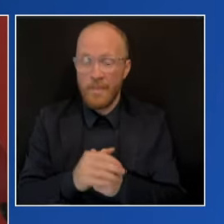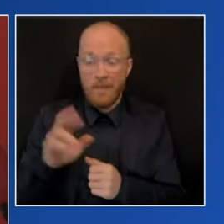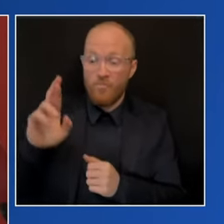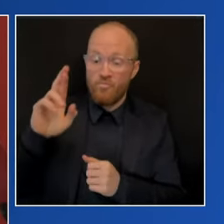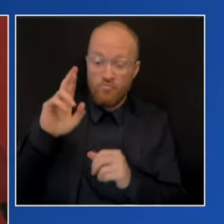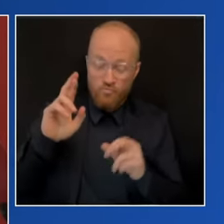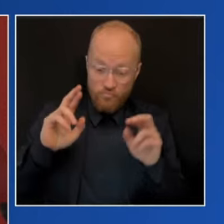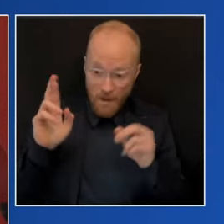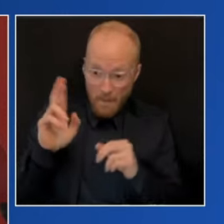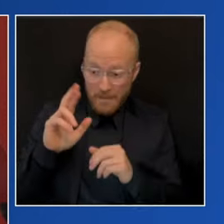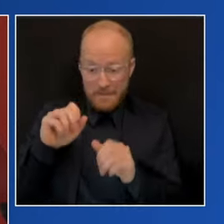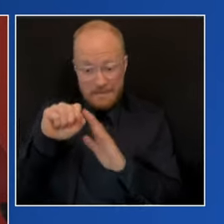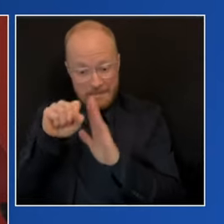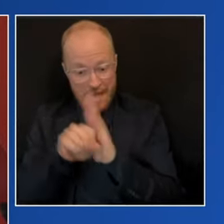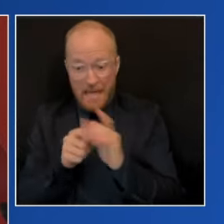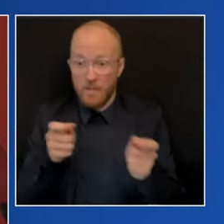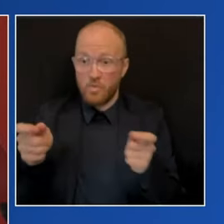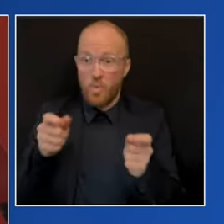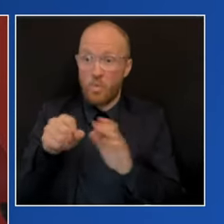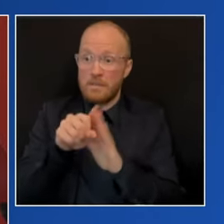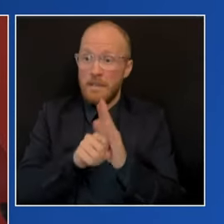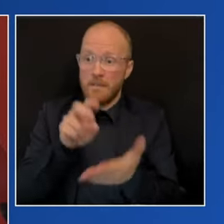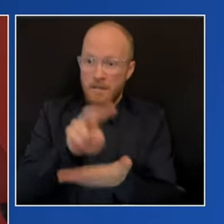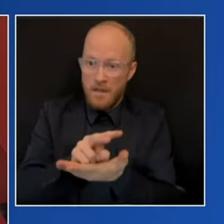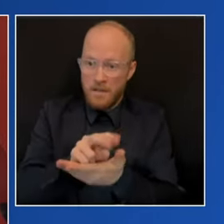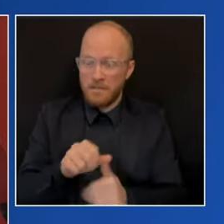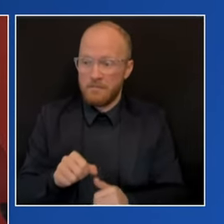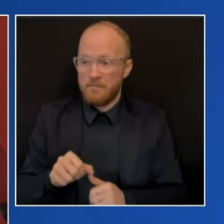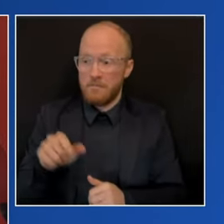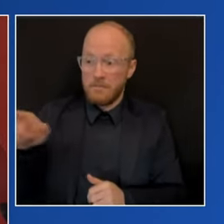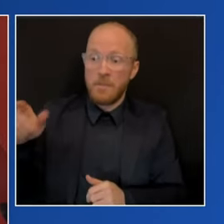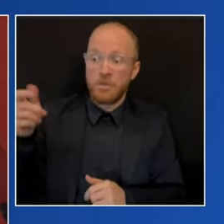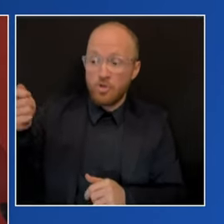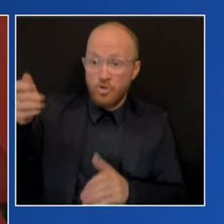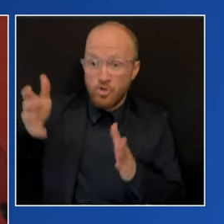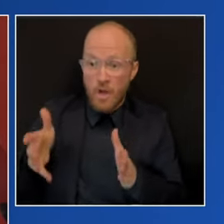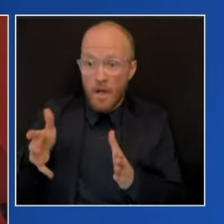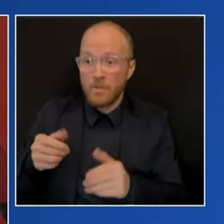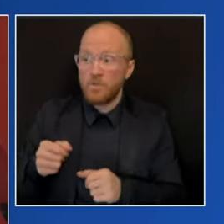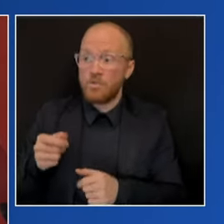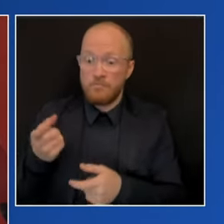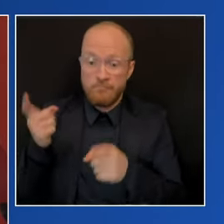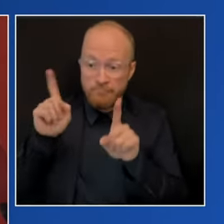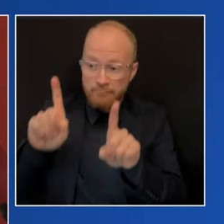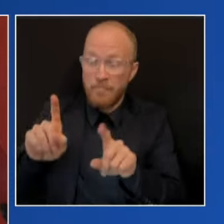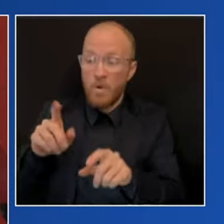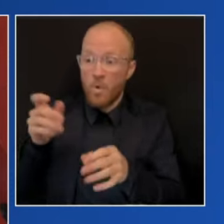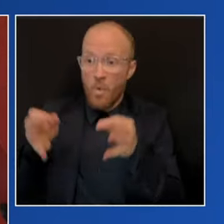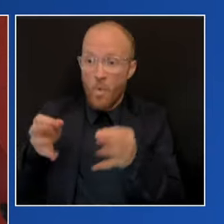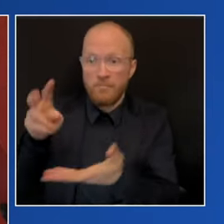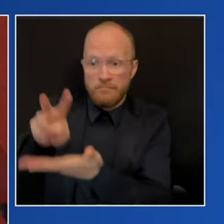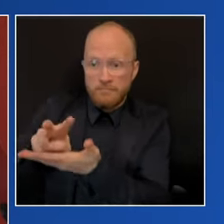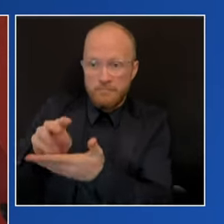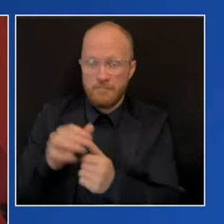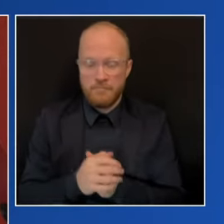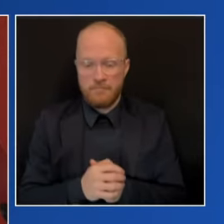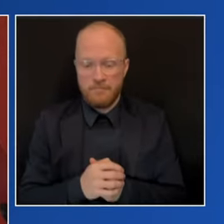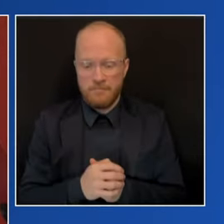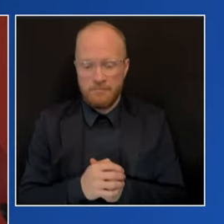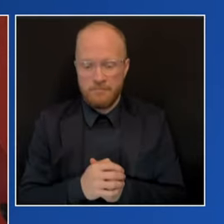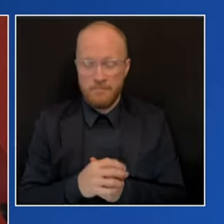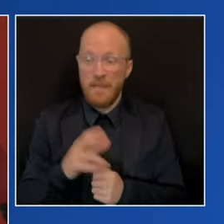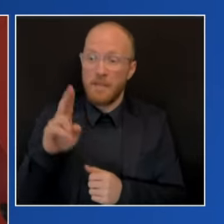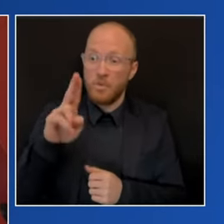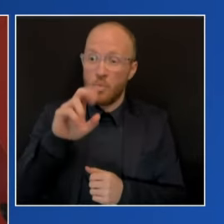Trump lost before a Trump-appointed judge, and then judges. And Trump lost before the United